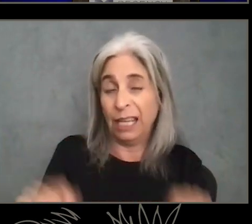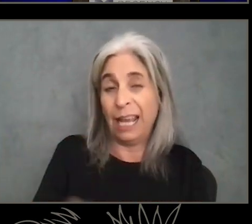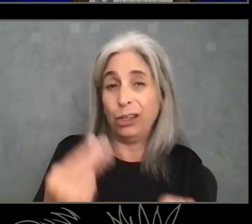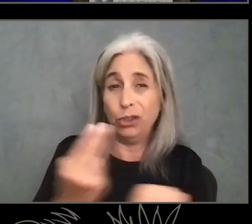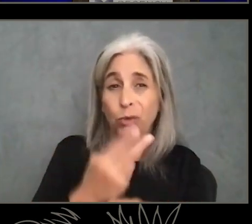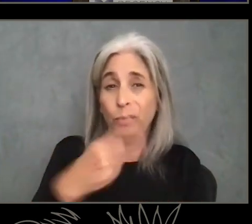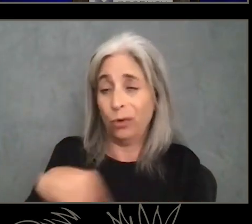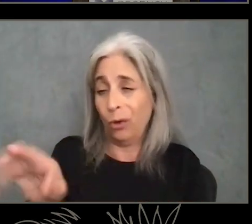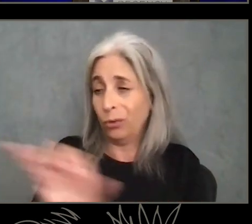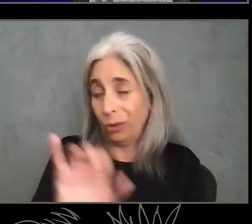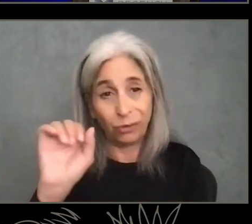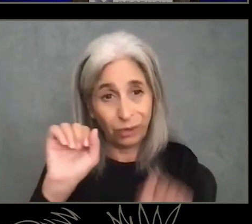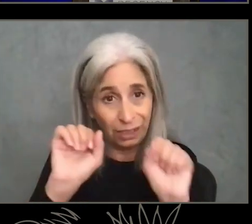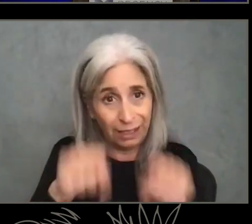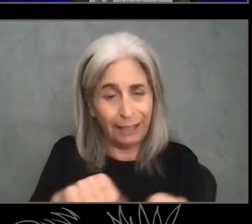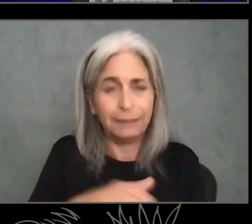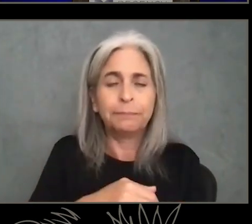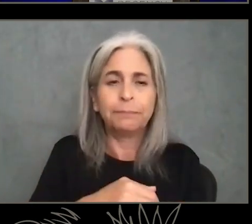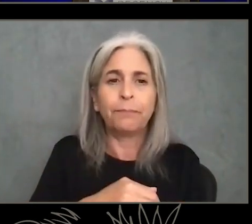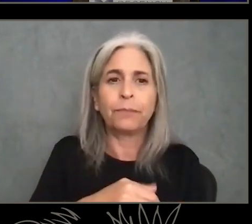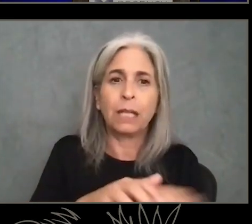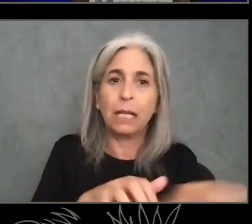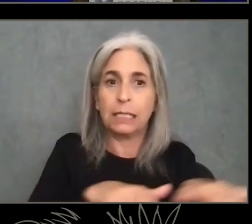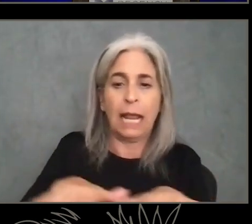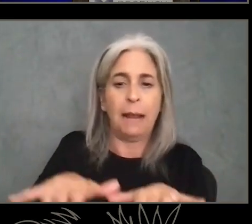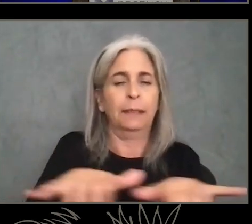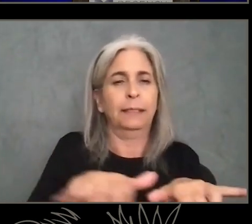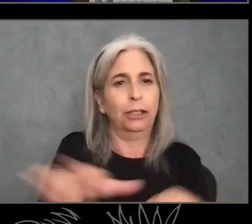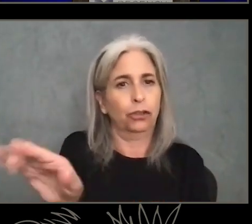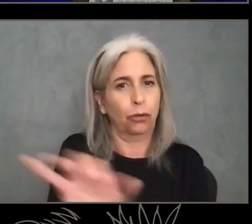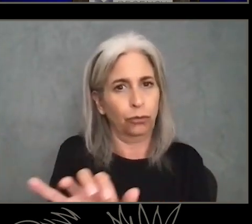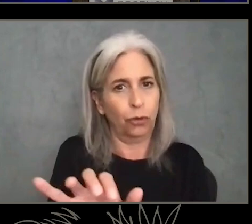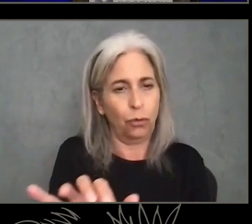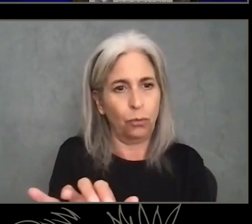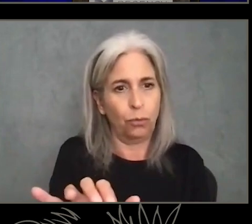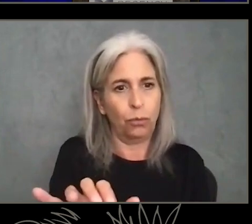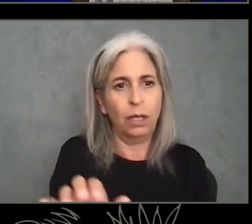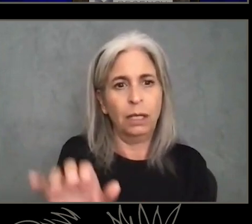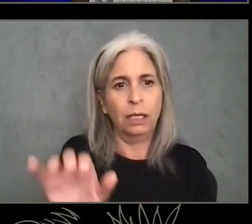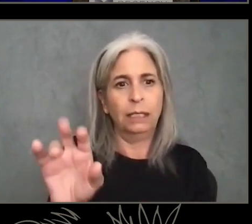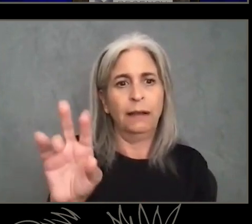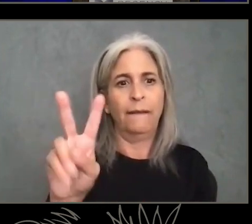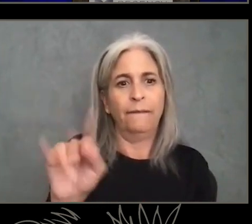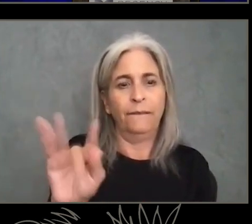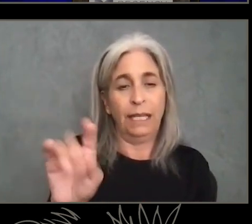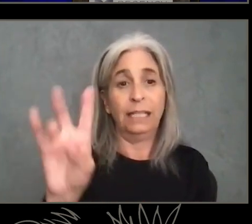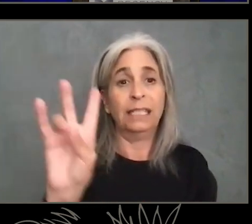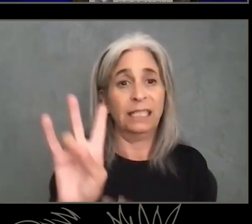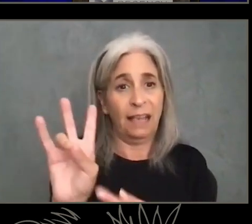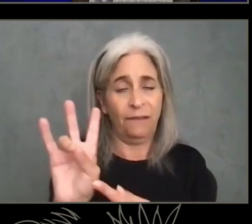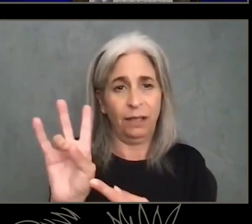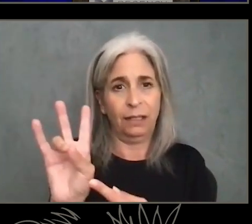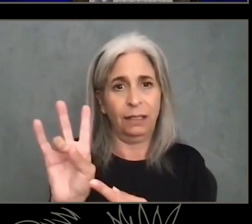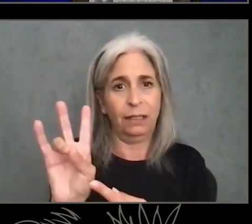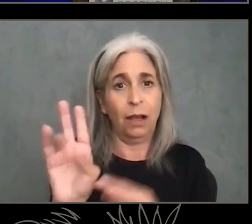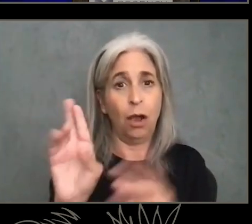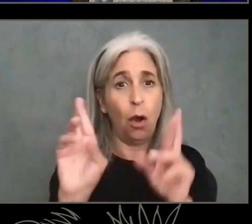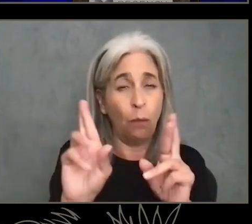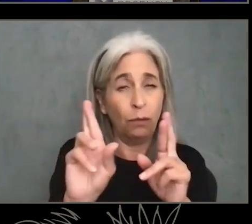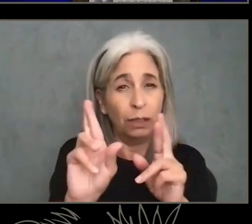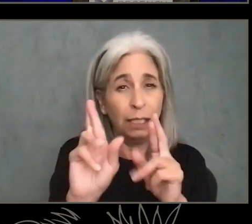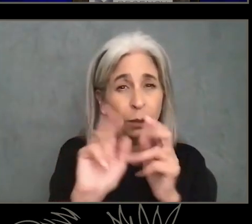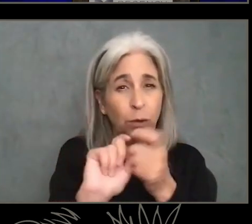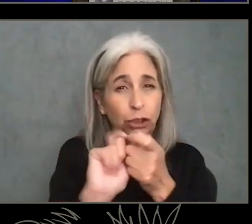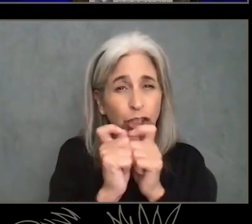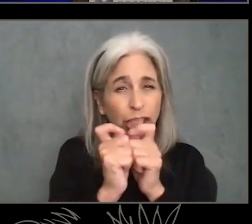of. And stabilization coming in Vite 7, with hopefully there will be only minor breaking changes there.